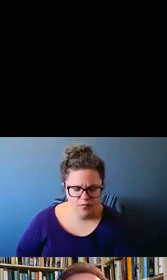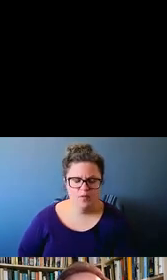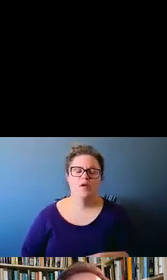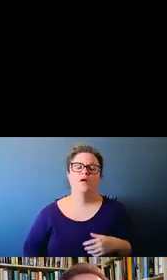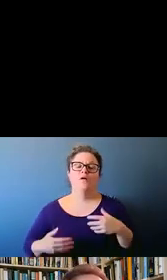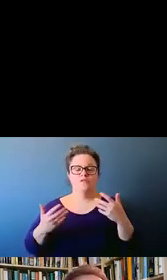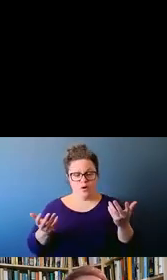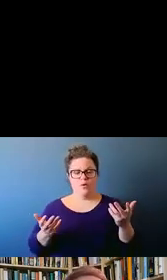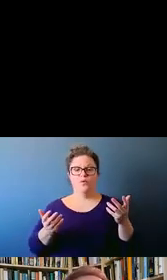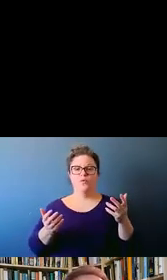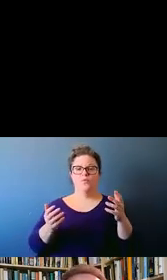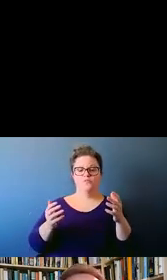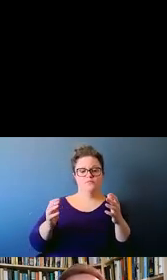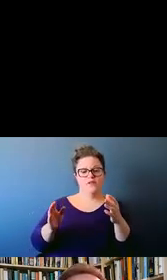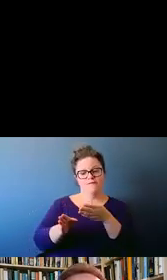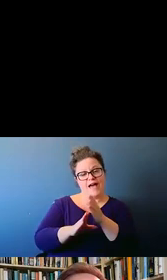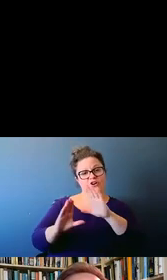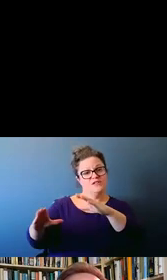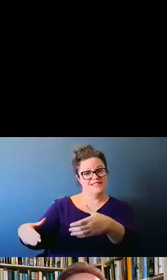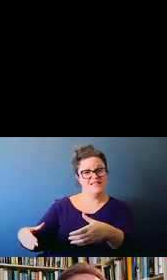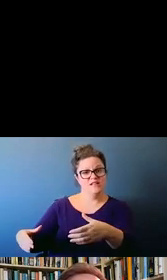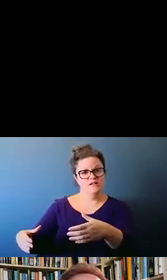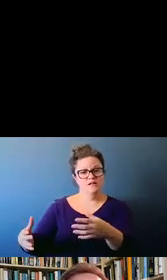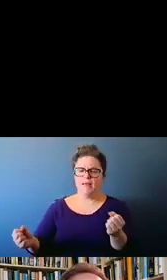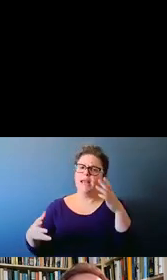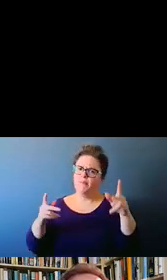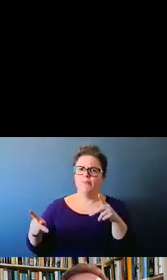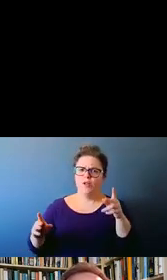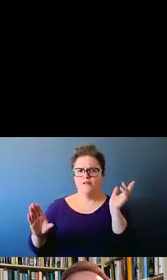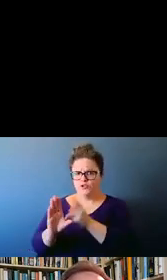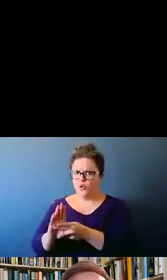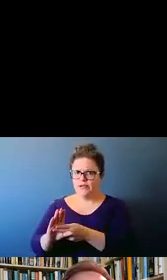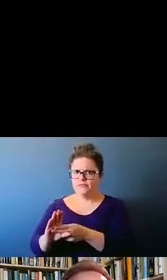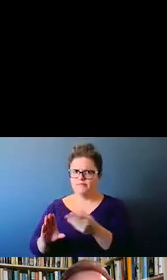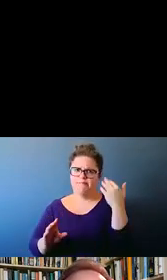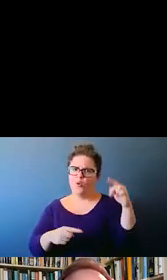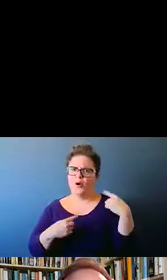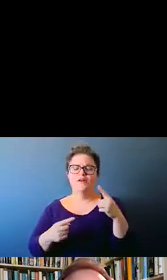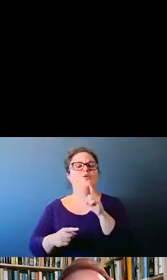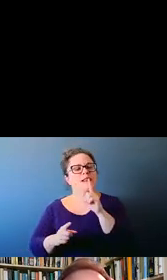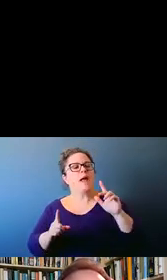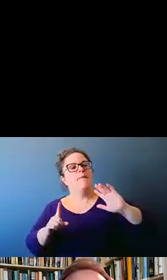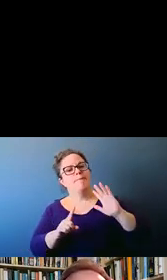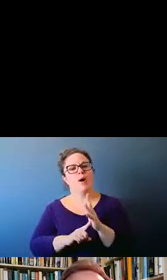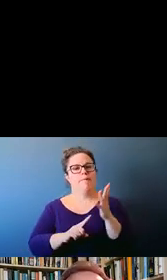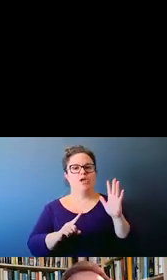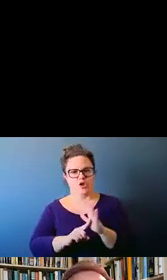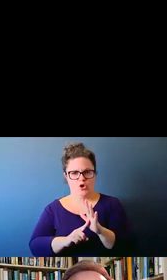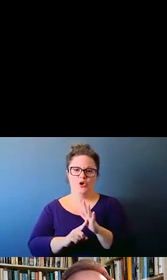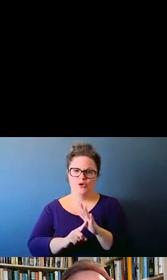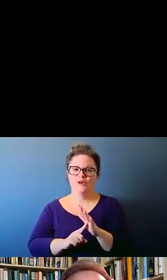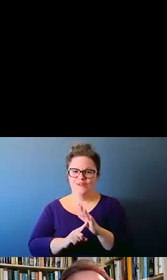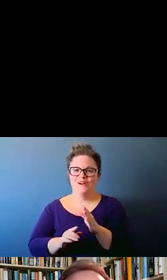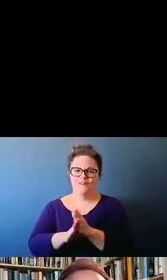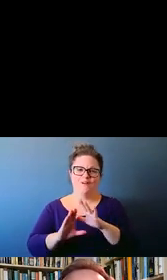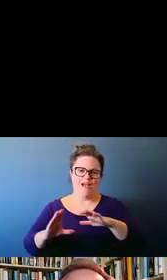in which to study that many people have done before. It's a very popular pathway for people in university to